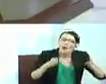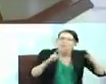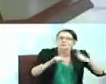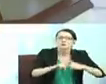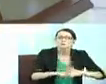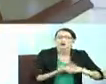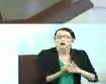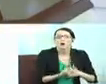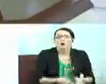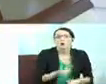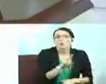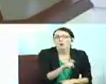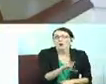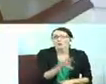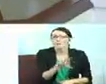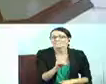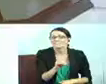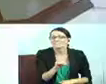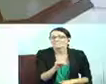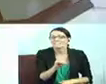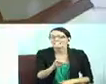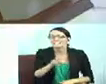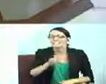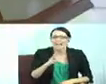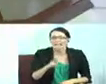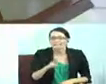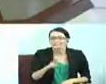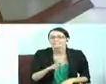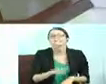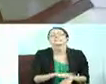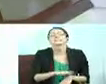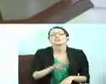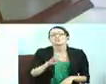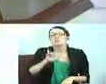152nd Juneteenth celebration,